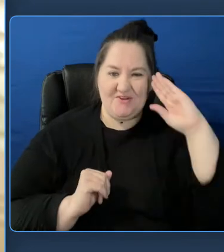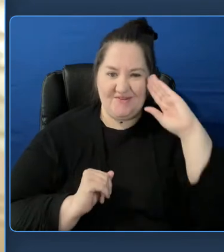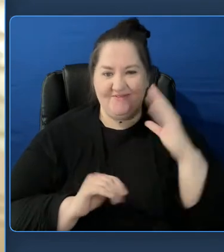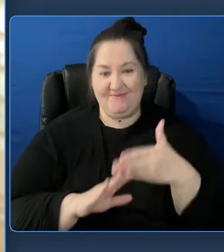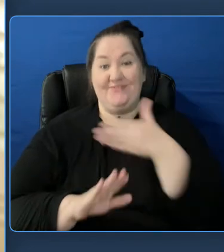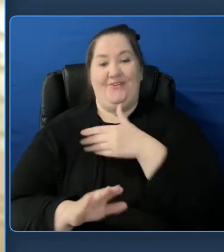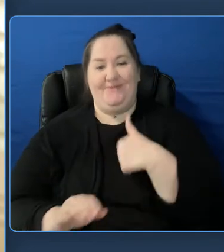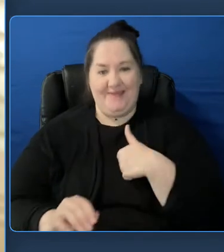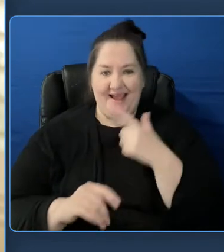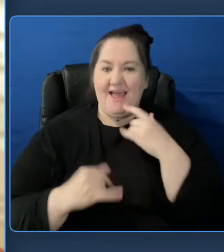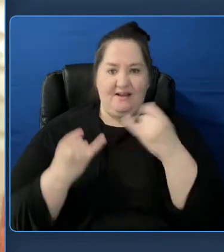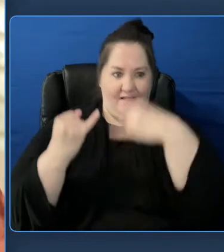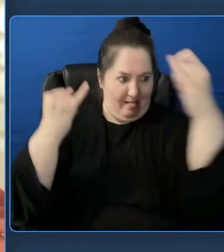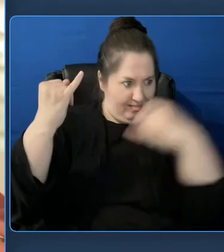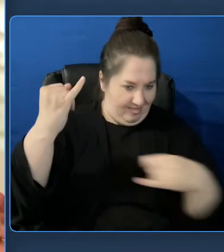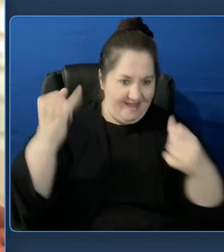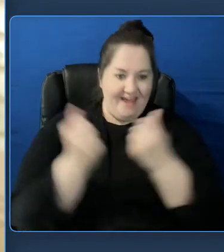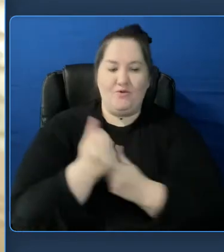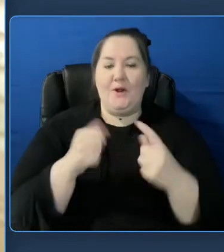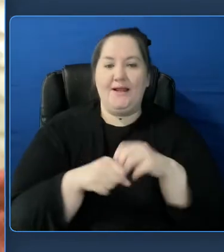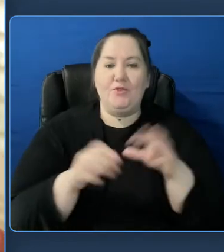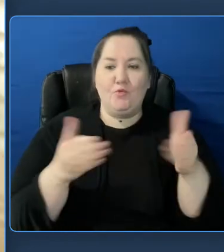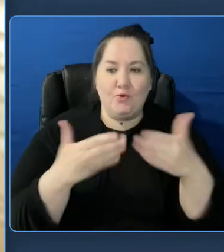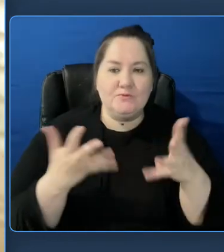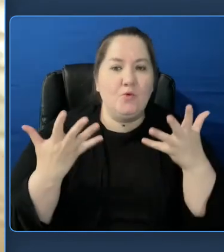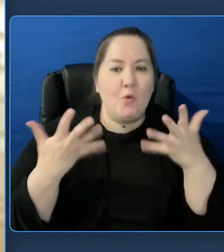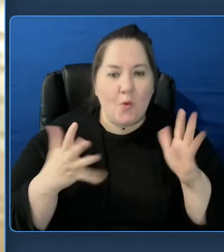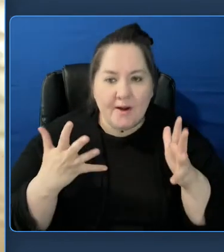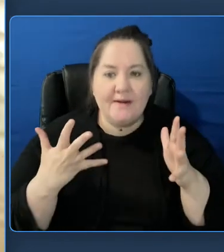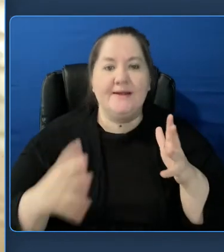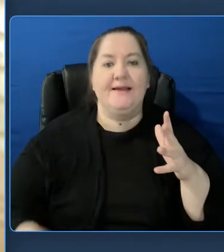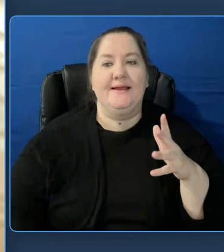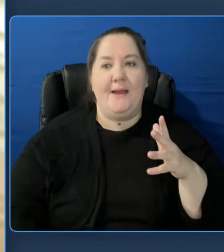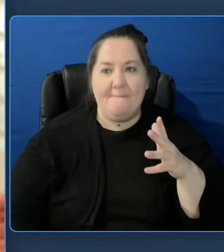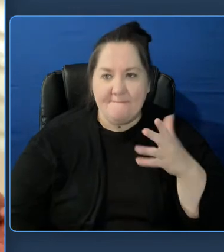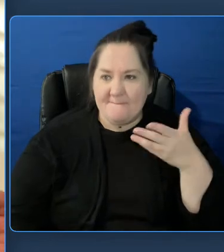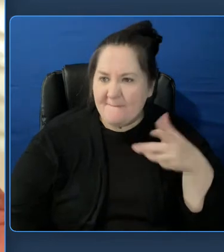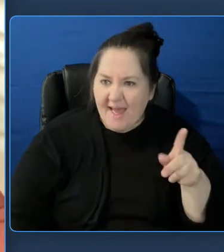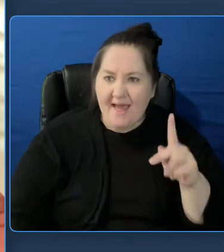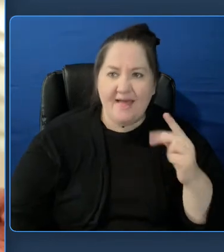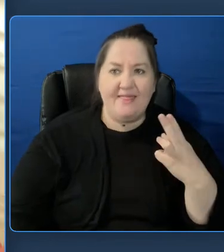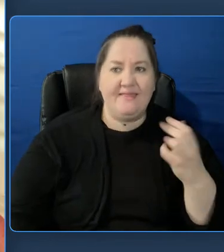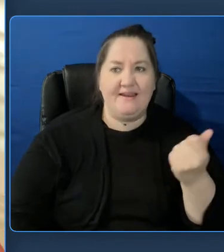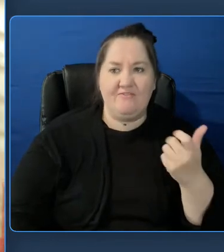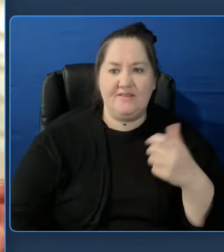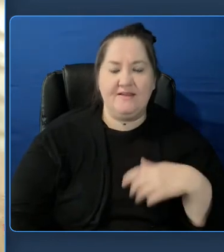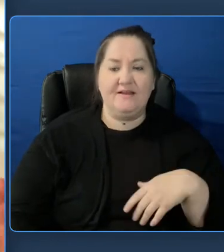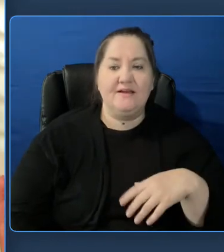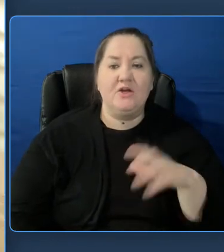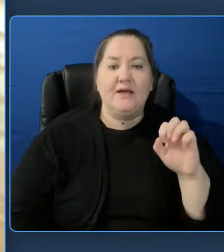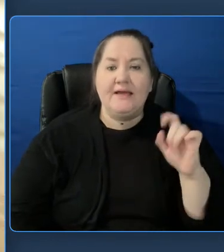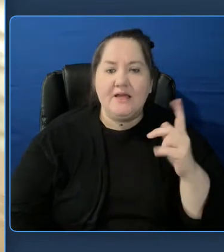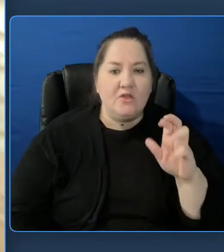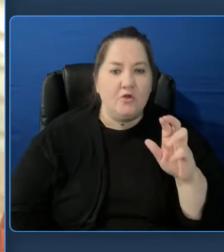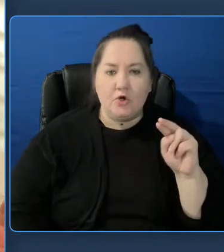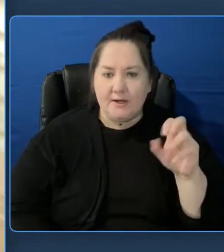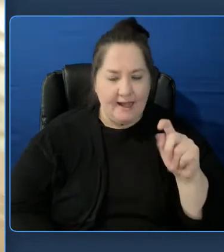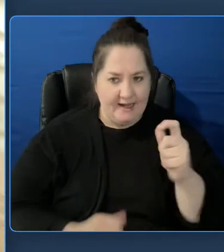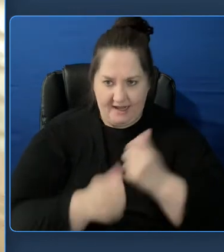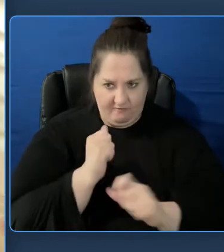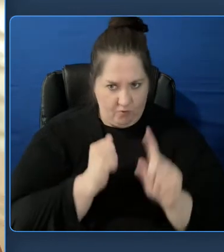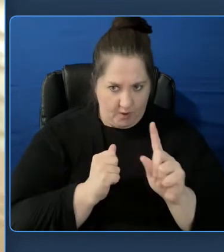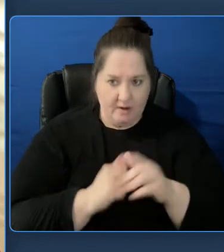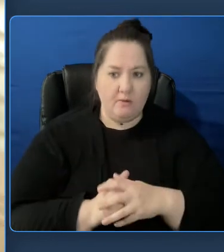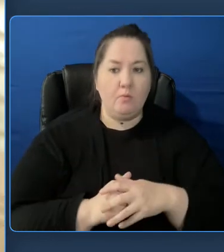all the rooms. So there's already cable paths to the rooms. So there's Ethernet everywhere.